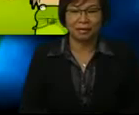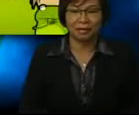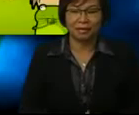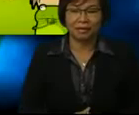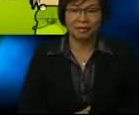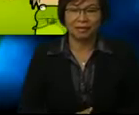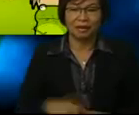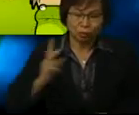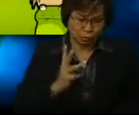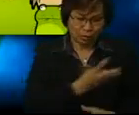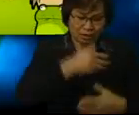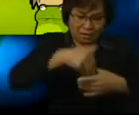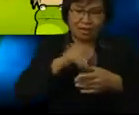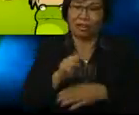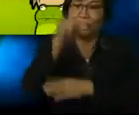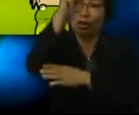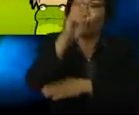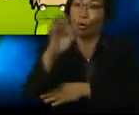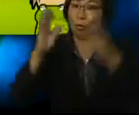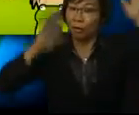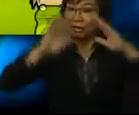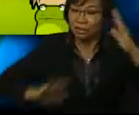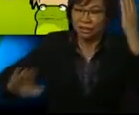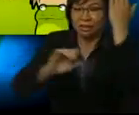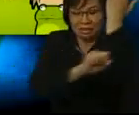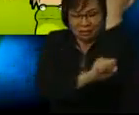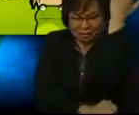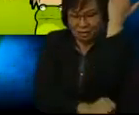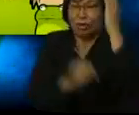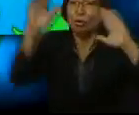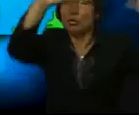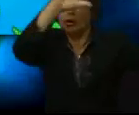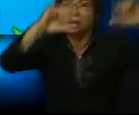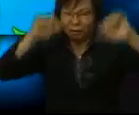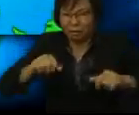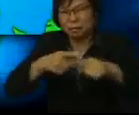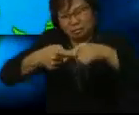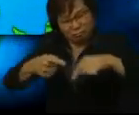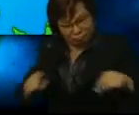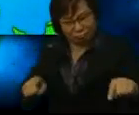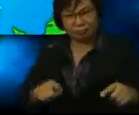We are in the north of Malaysia. She is in the south. The weather can be different.